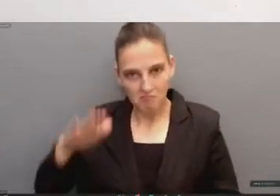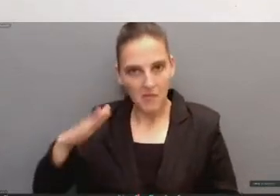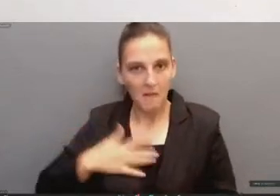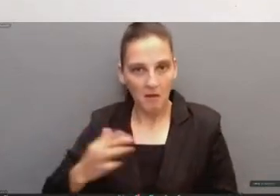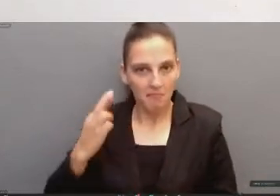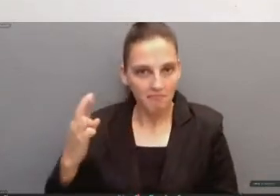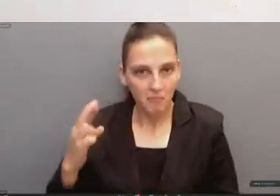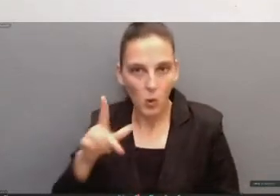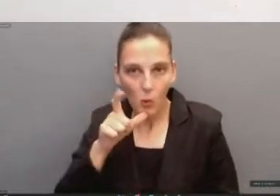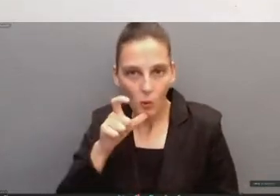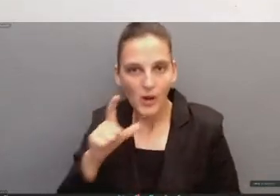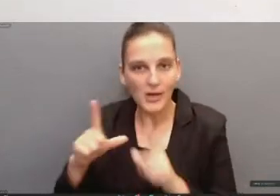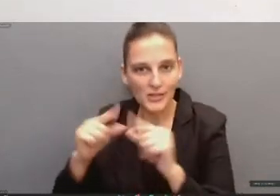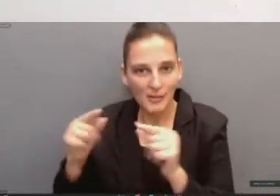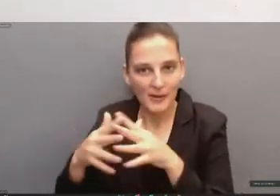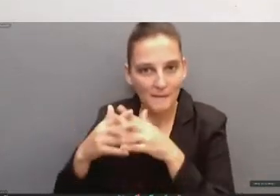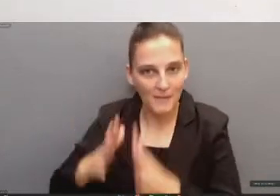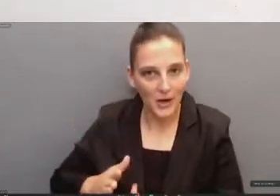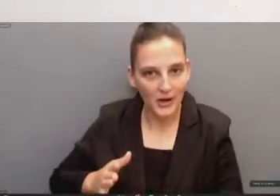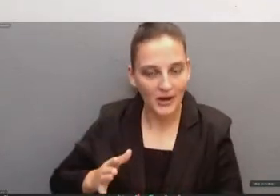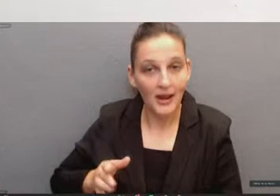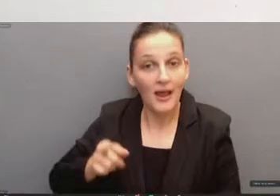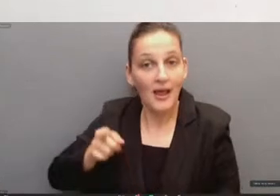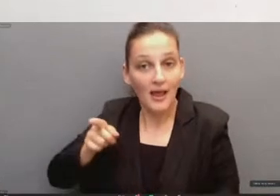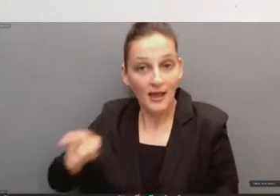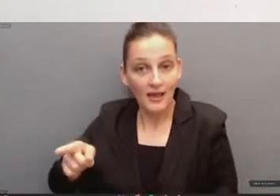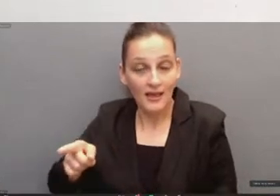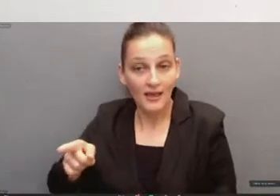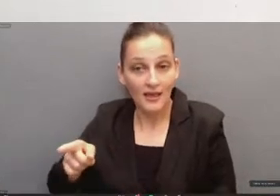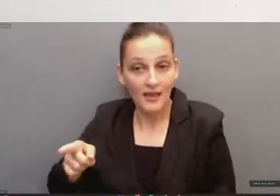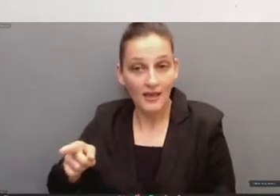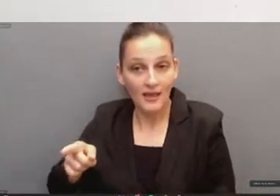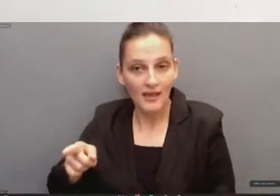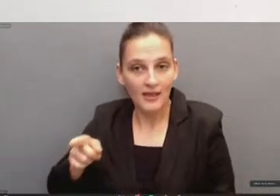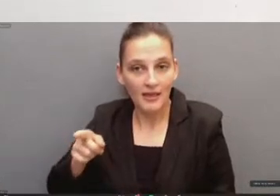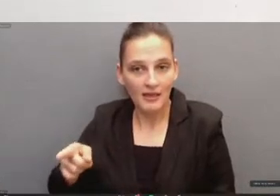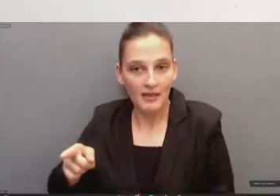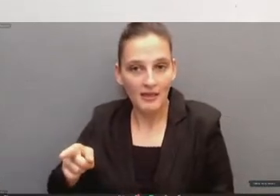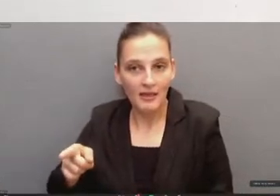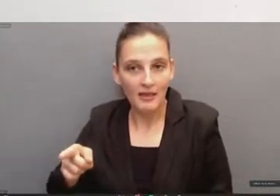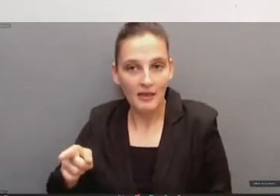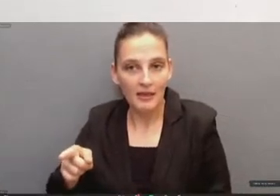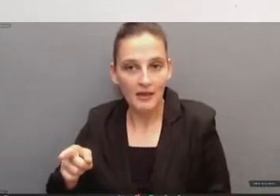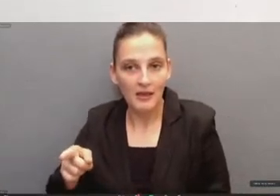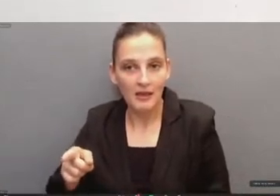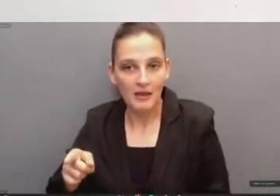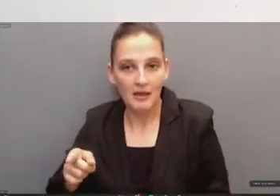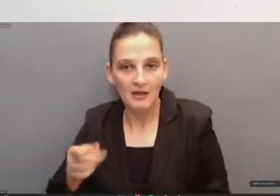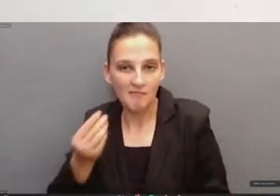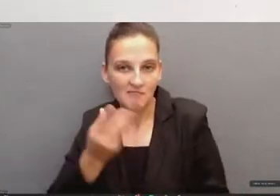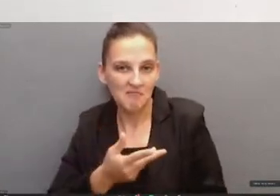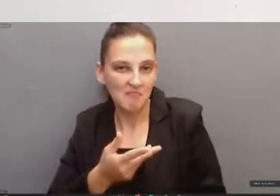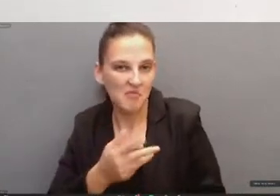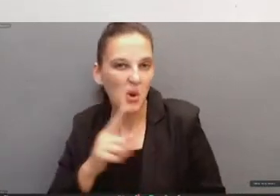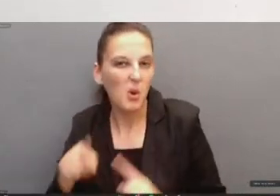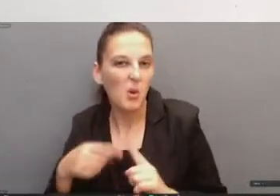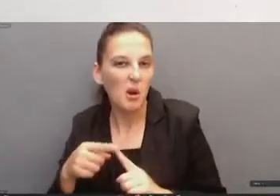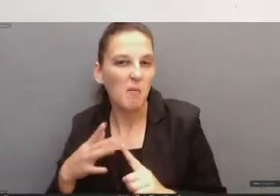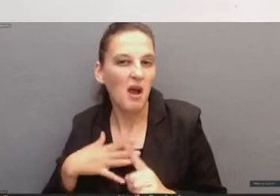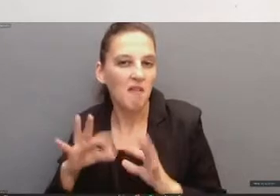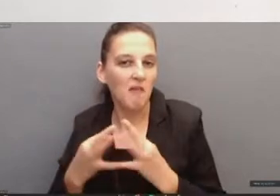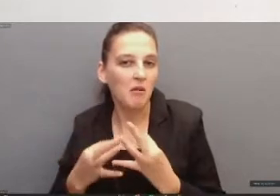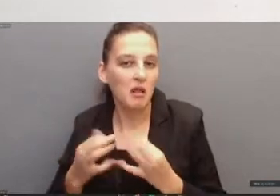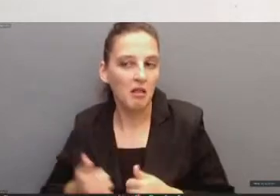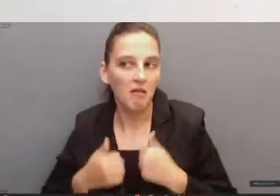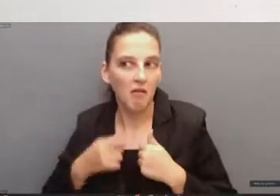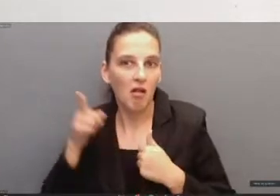they would speak somewhat on the side to say that's when my family was in the camps. And